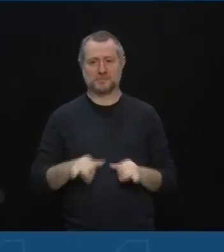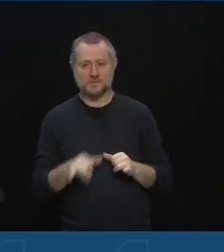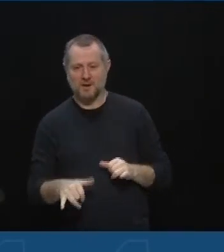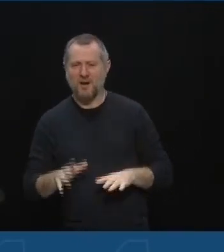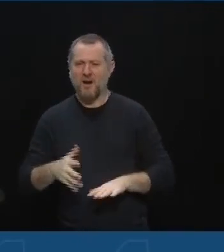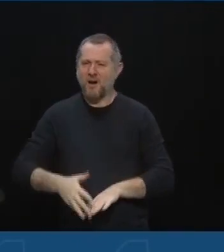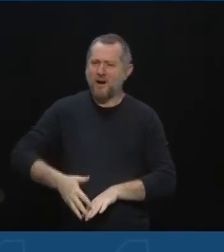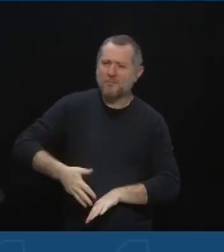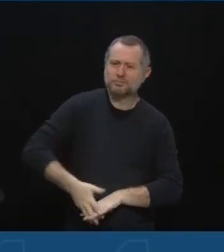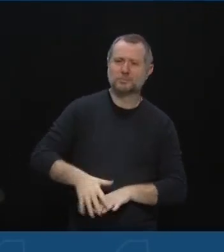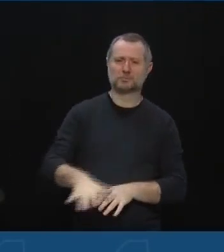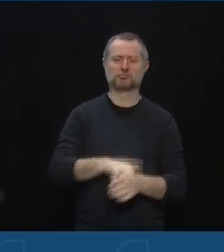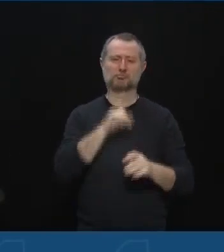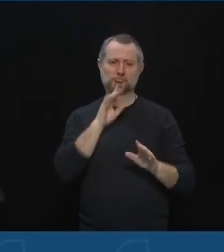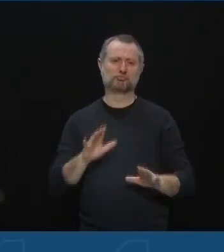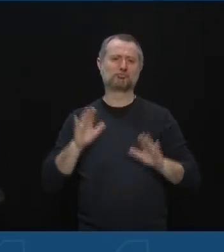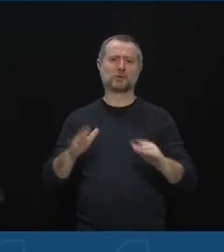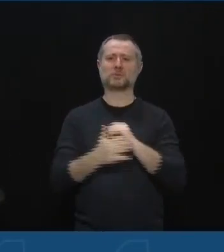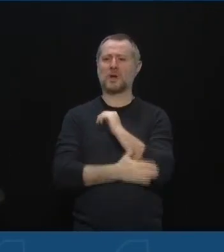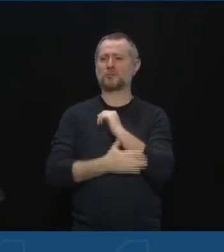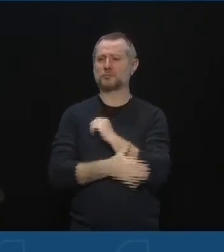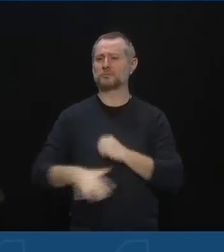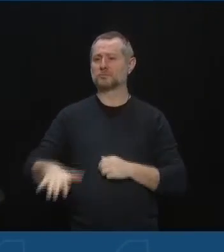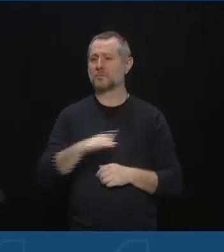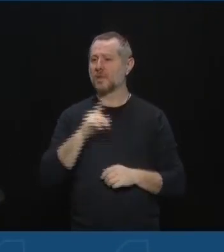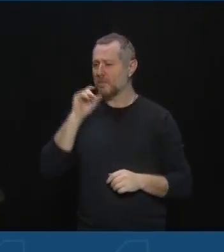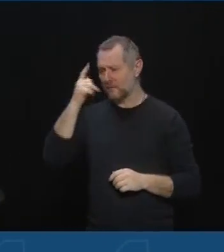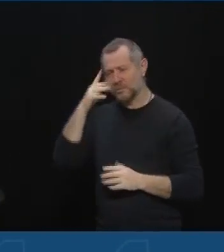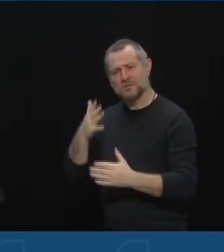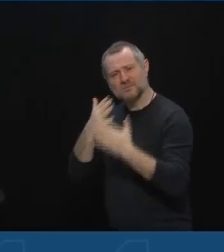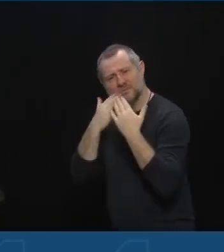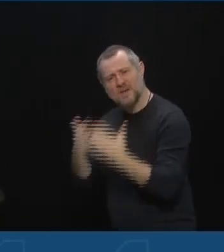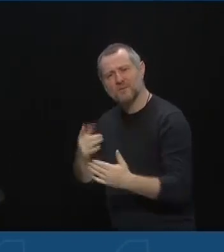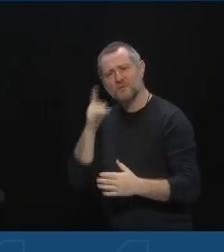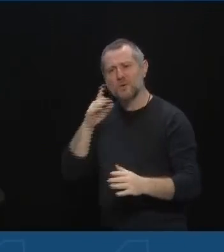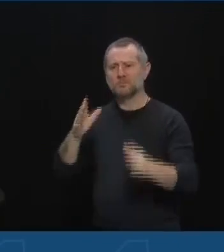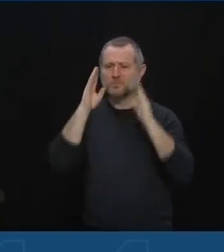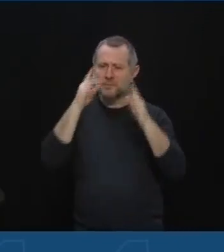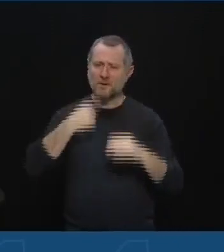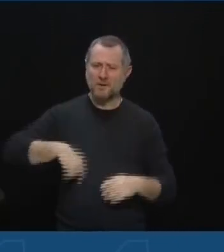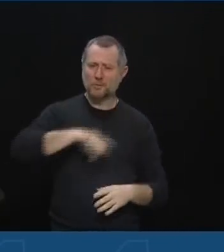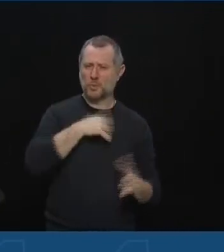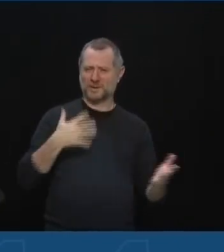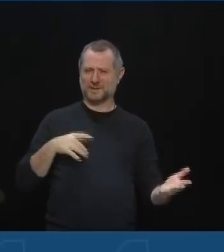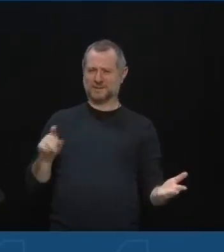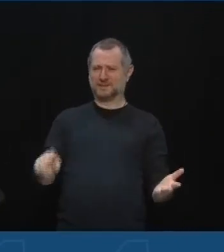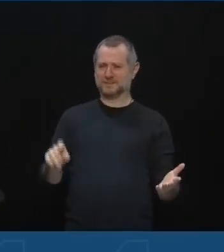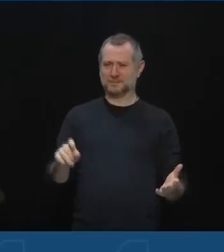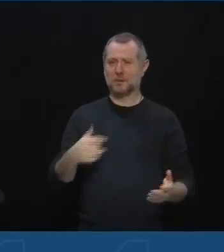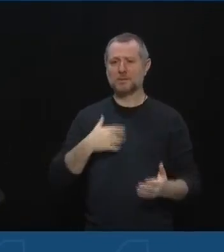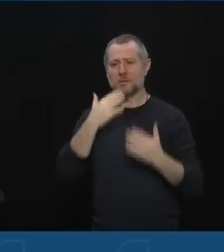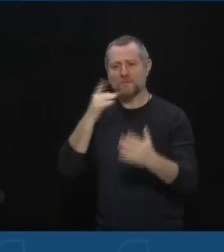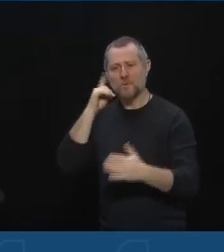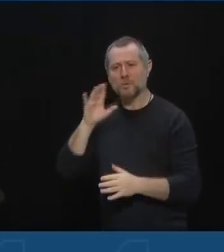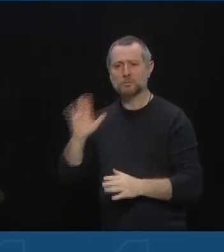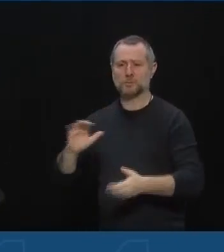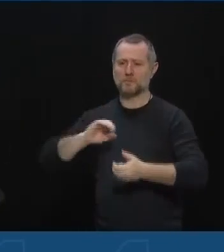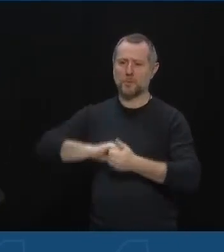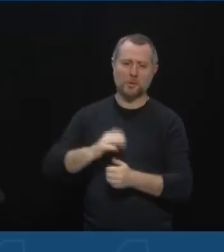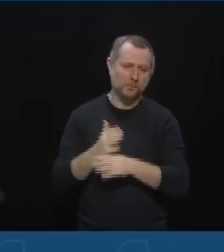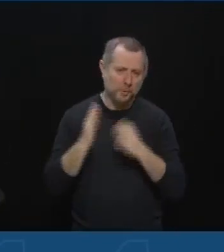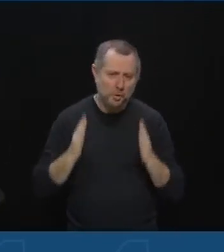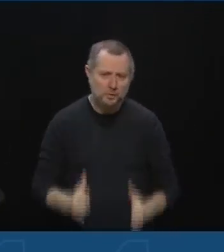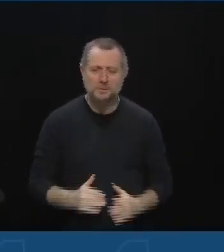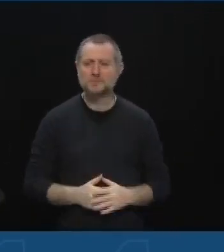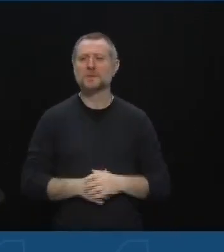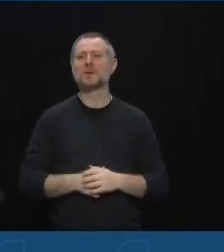this great county. So, Governor, thank you again for listening to the needs of Monroe County. Thank you for being an incredible partner to all of us as we